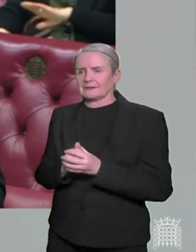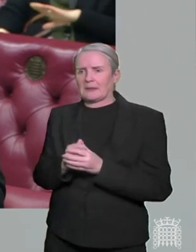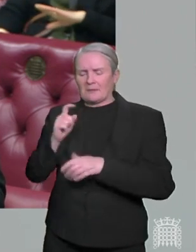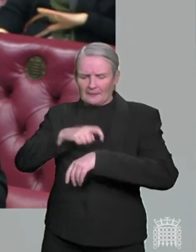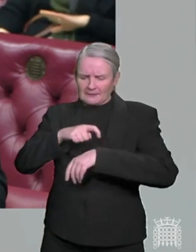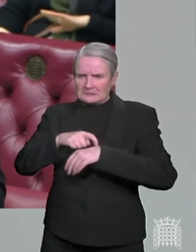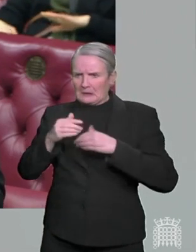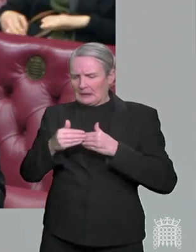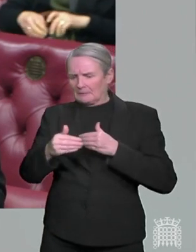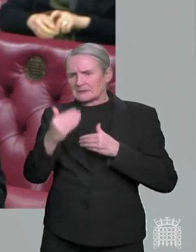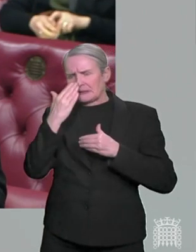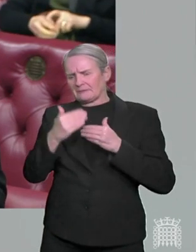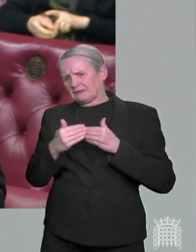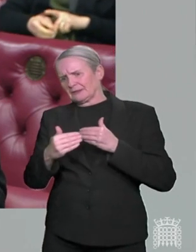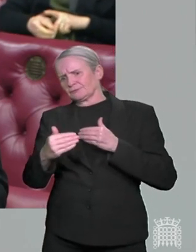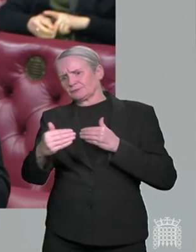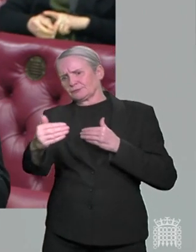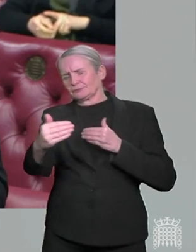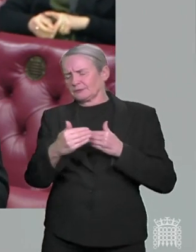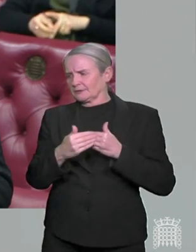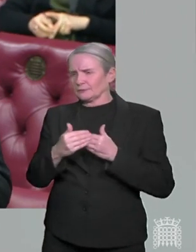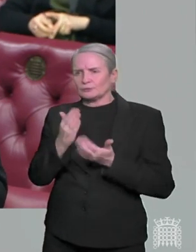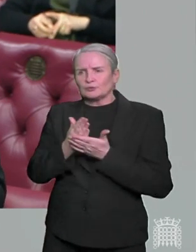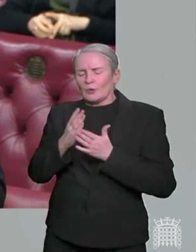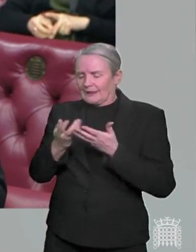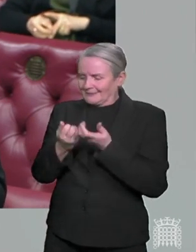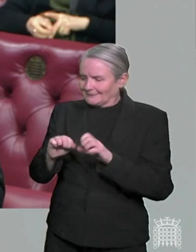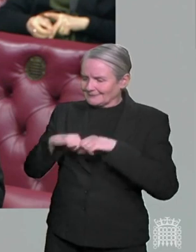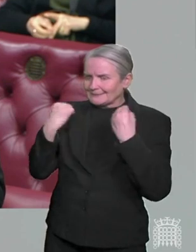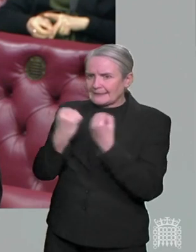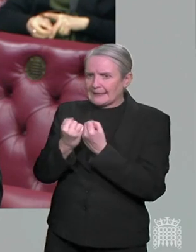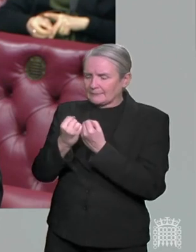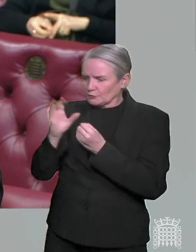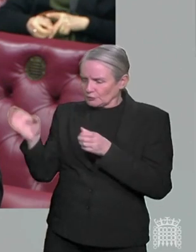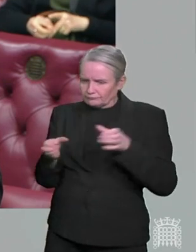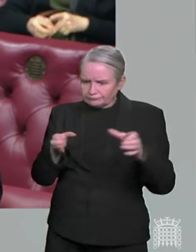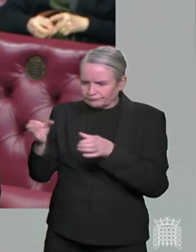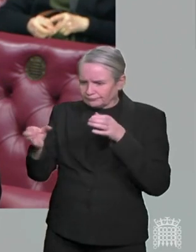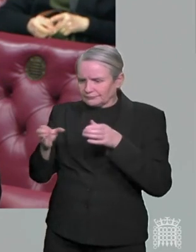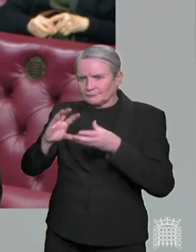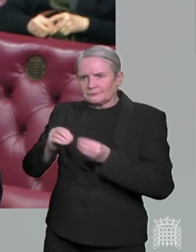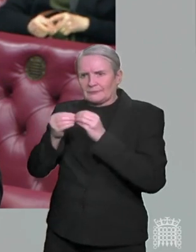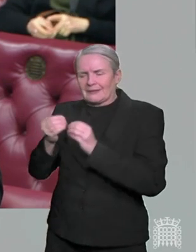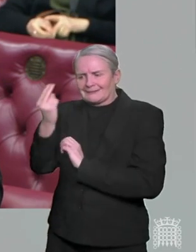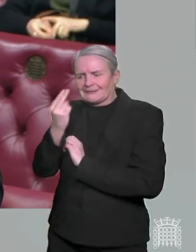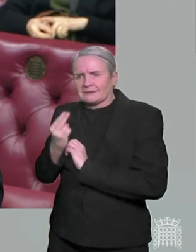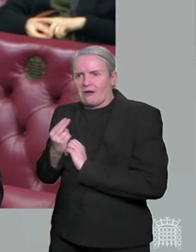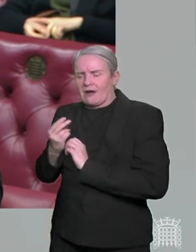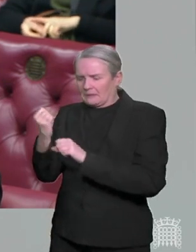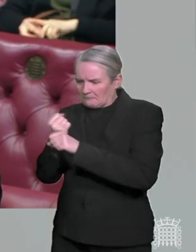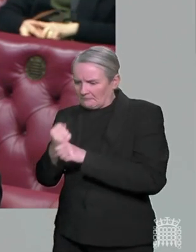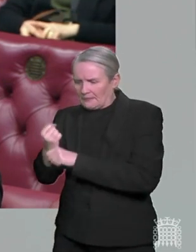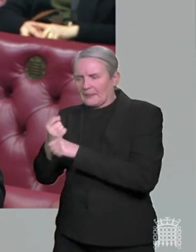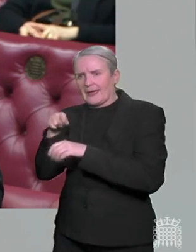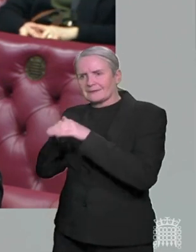pulling teams together now in terms of how we're going to design and build that submarine, because if we don't, we won't do it in time,